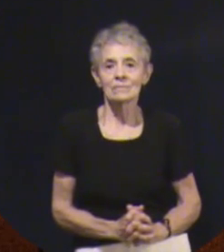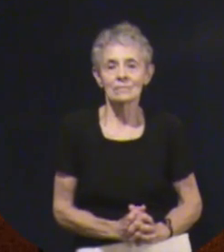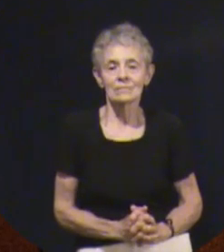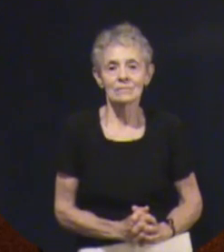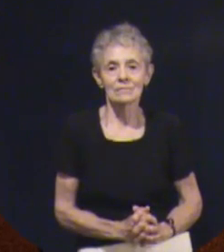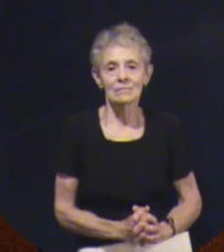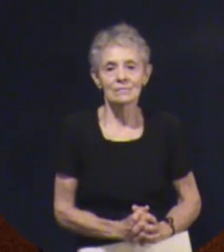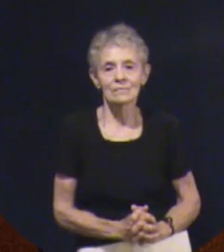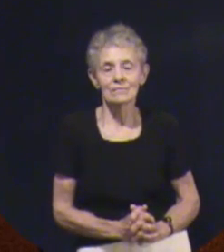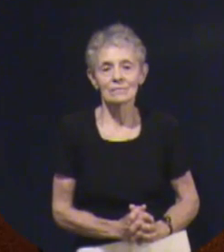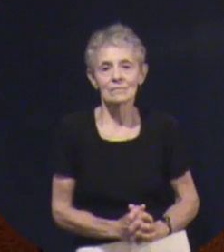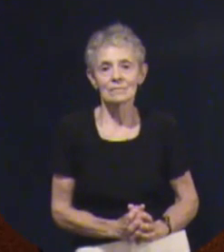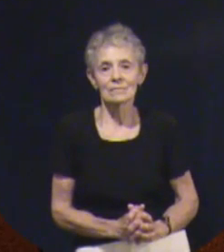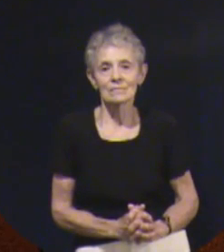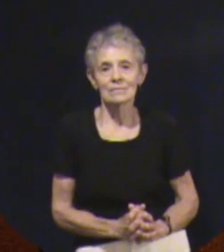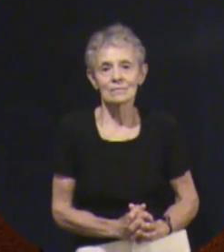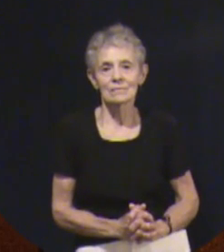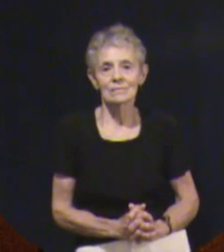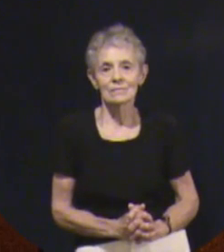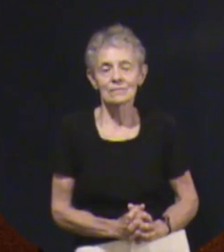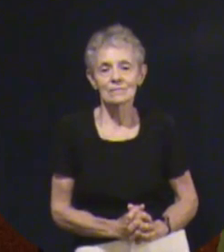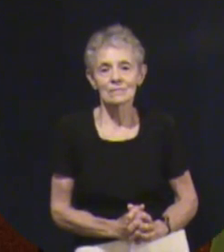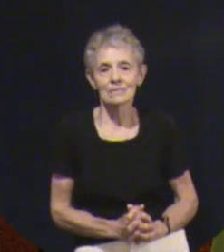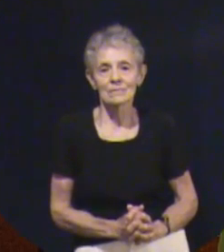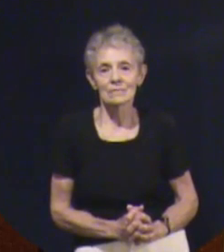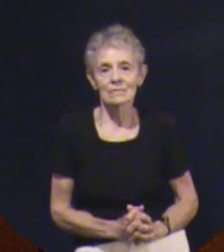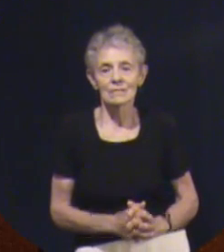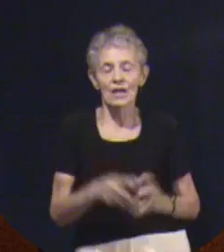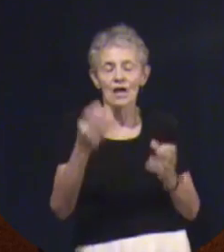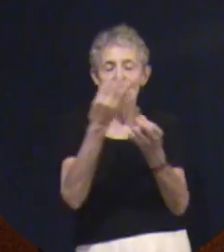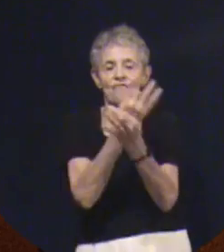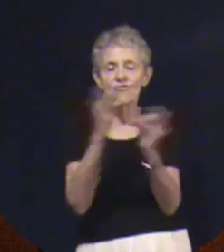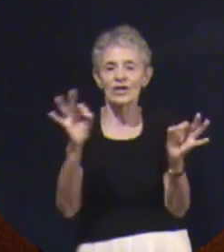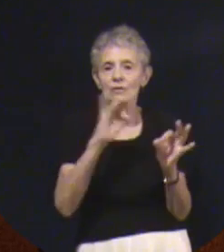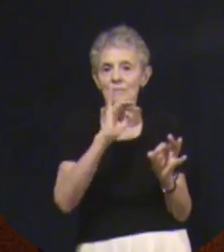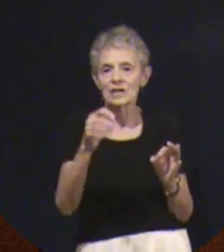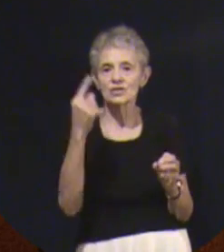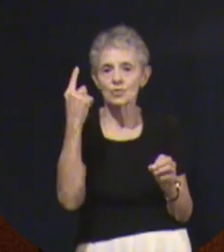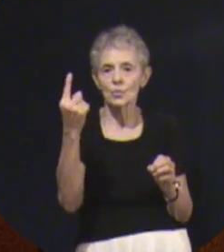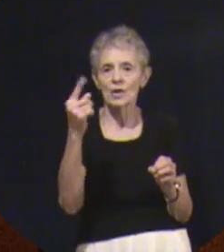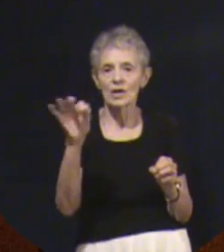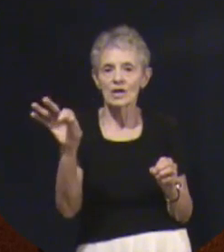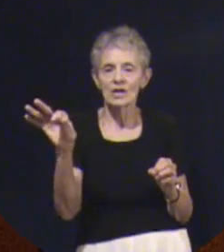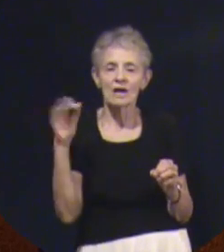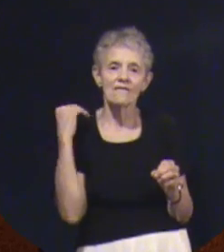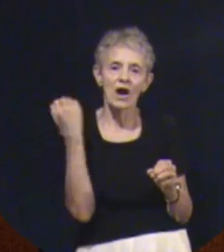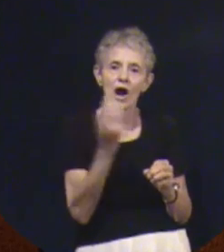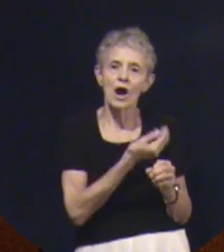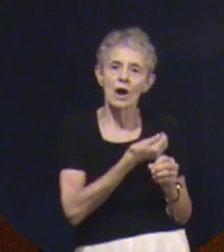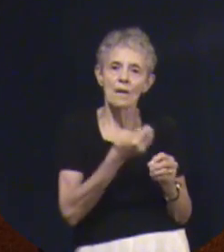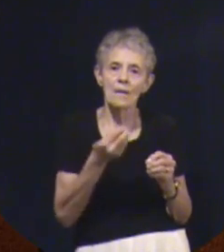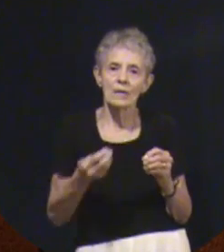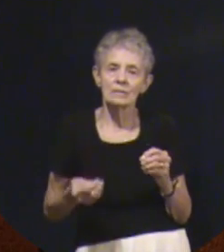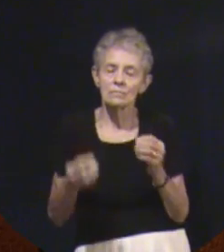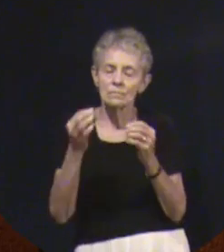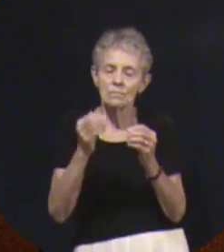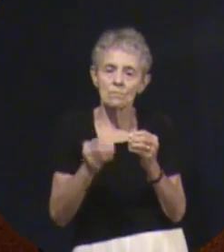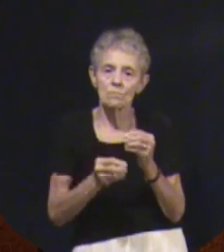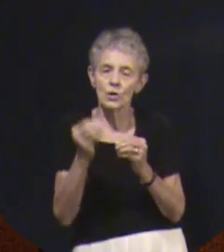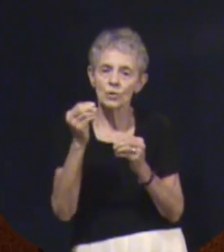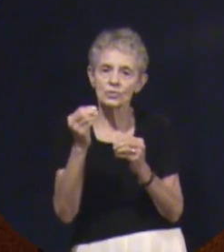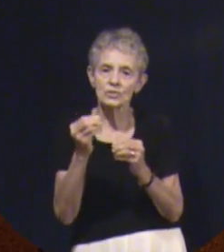Praise to you, Lord Jesus Christ. Freedom is one of our most cherished avenues to